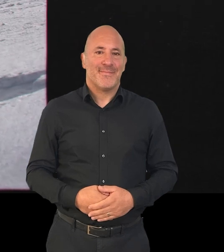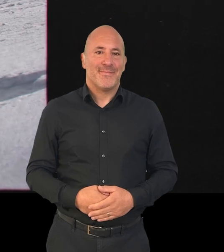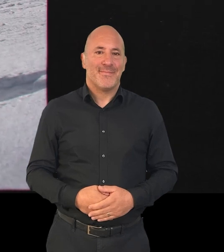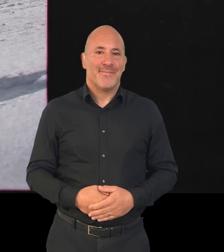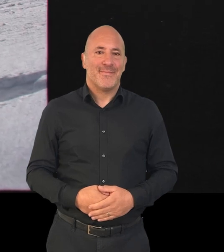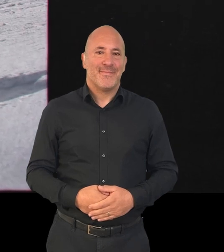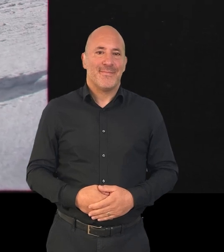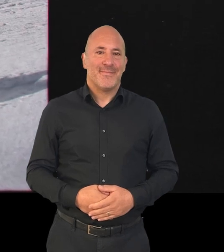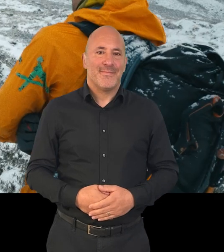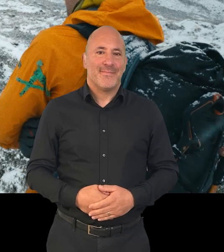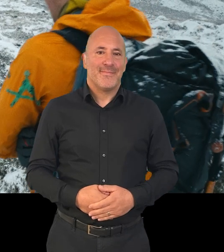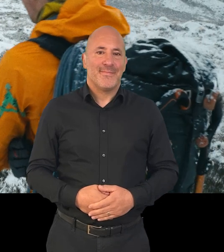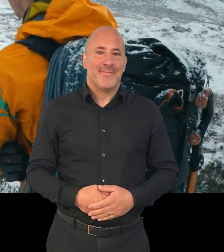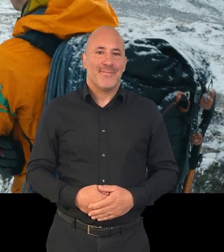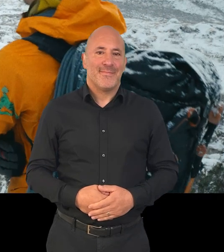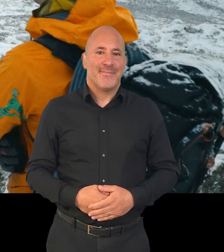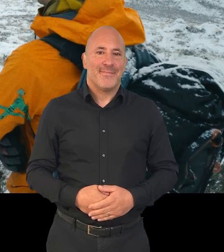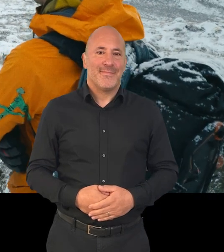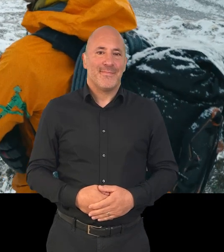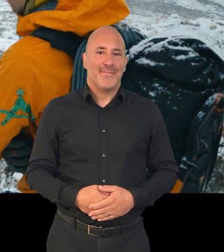We did 3 pictures. I forgot.